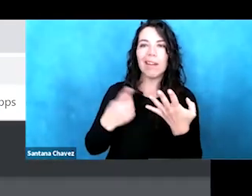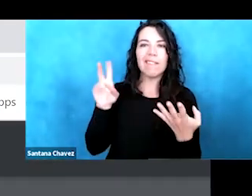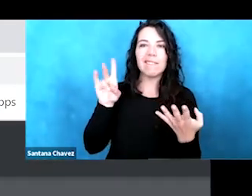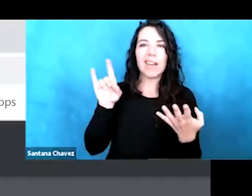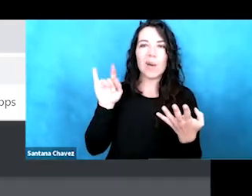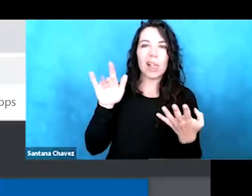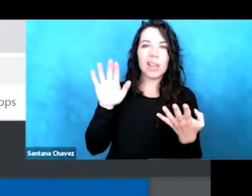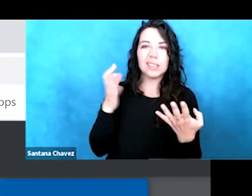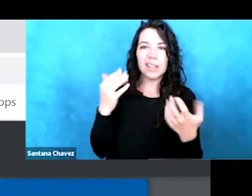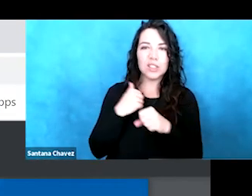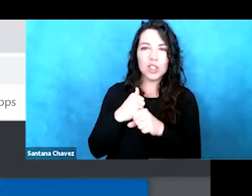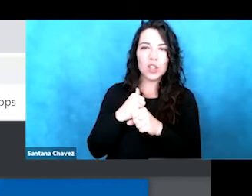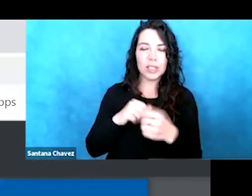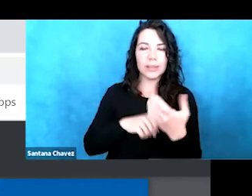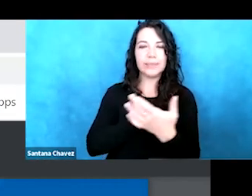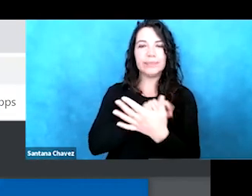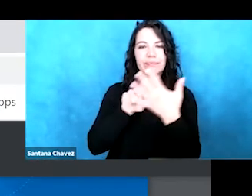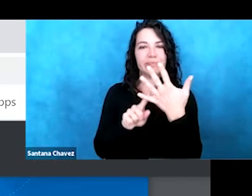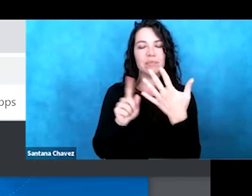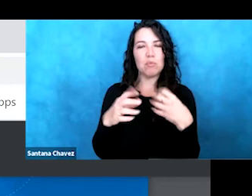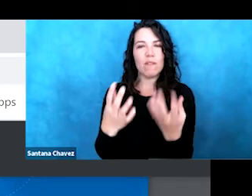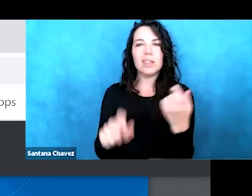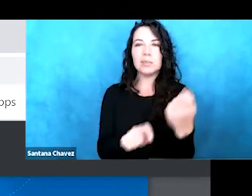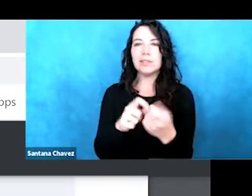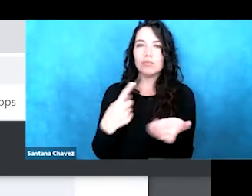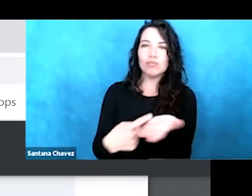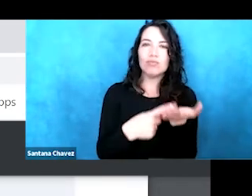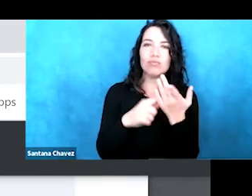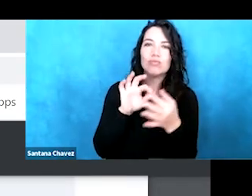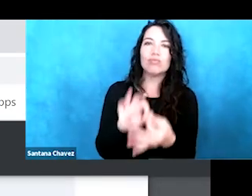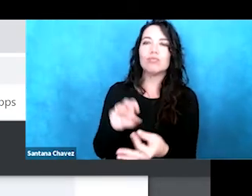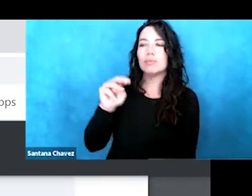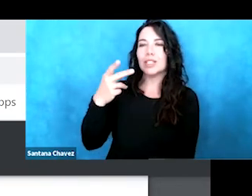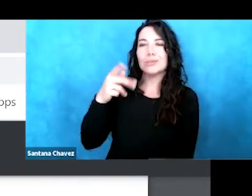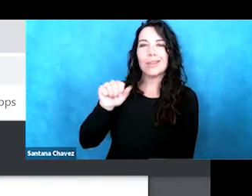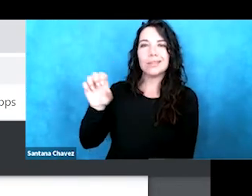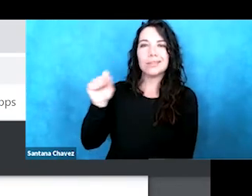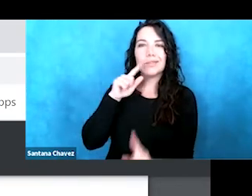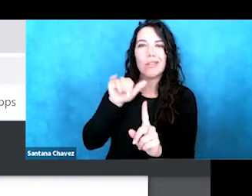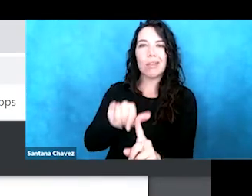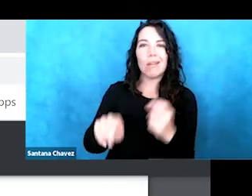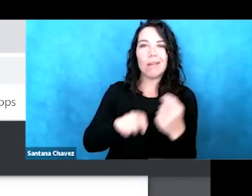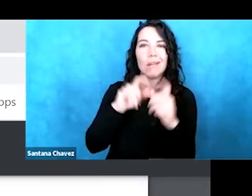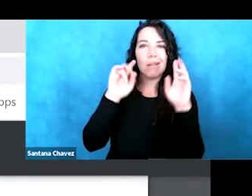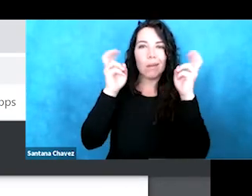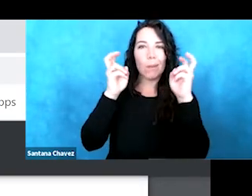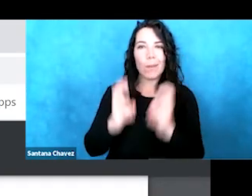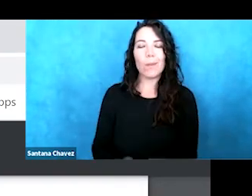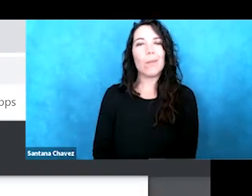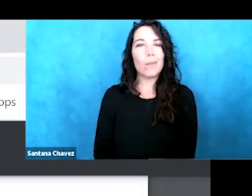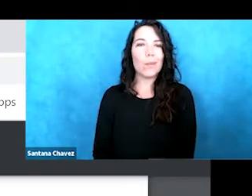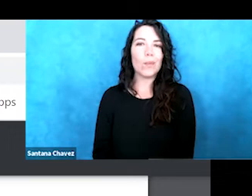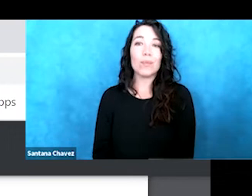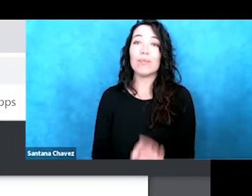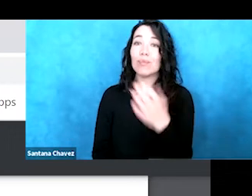that discussion around MHPSS integration into that sector. So